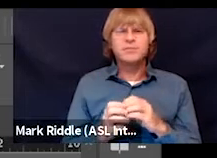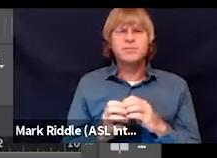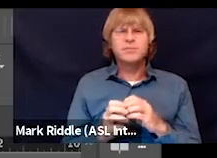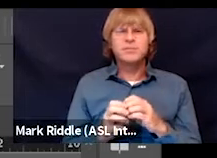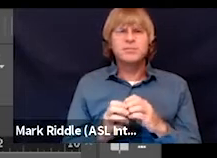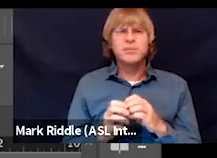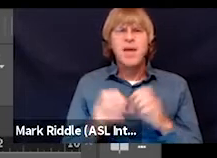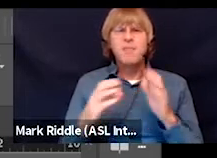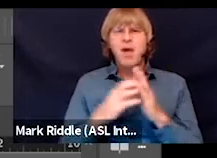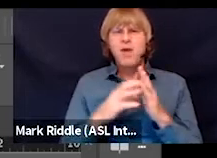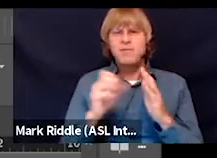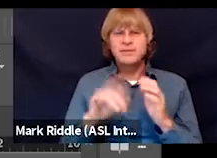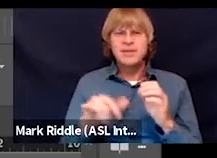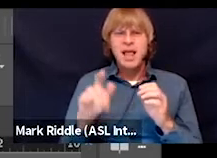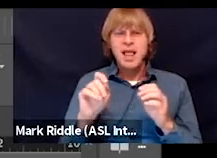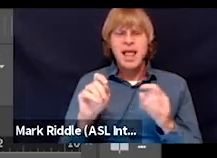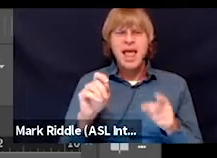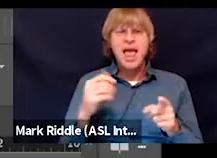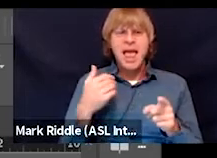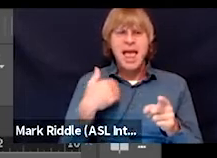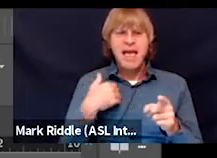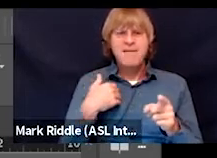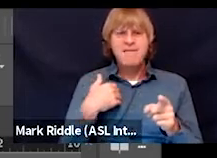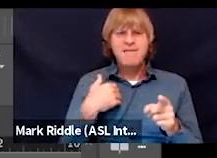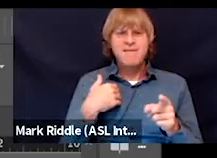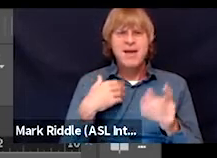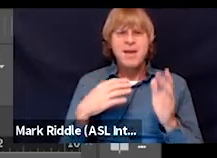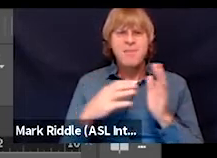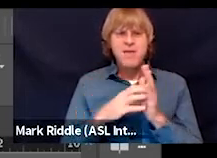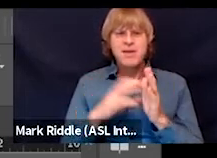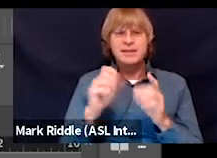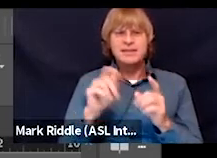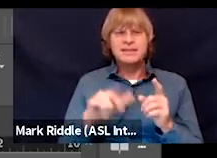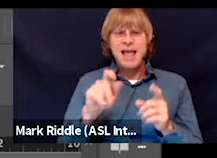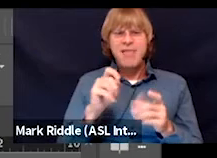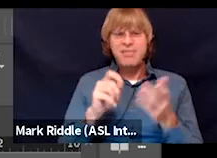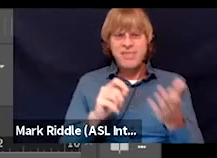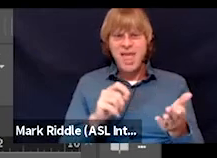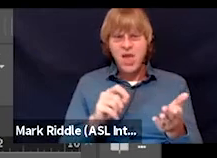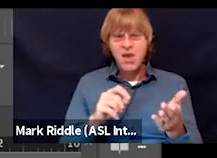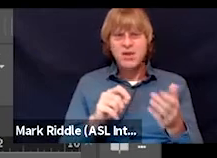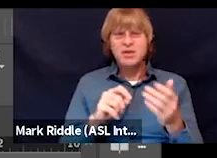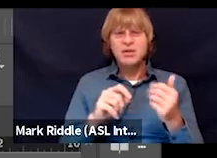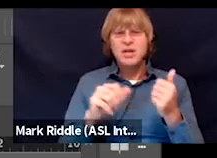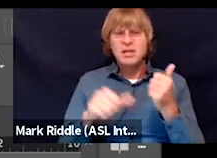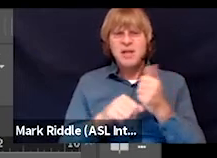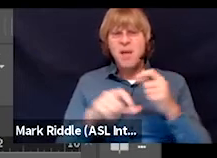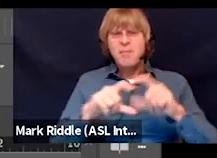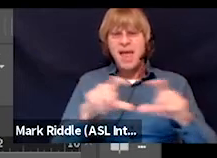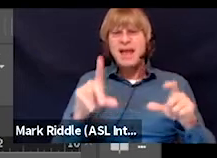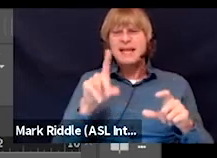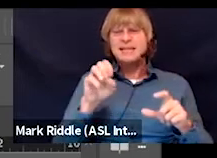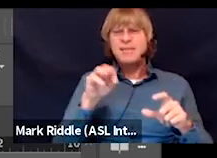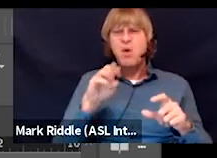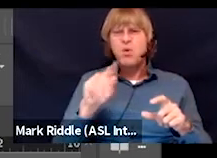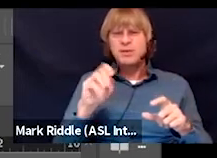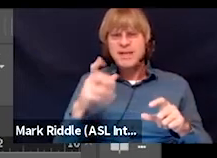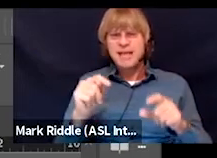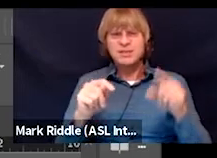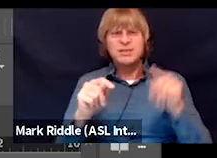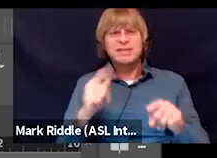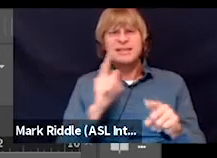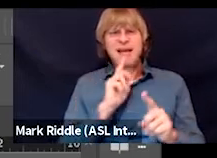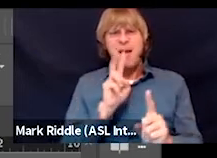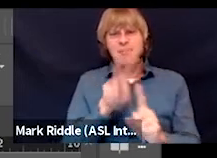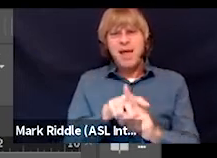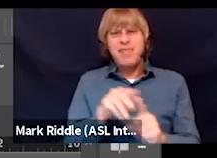Paragraph styles. I have a paragraph style in there, subhead 2, demo text, and then it says apply